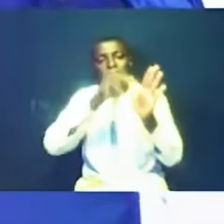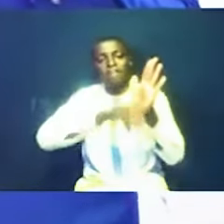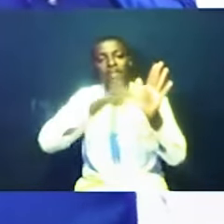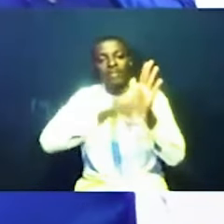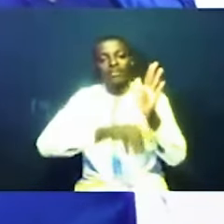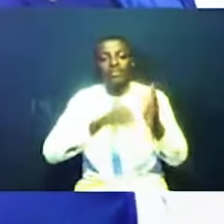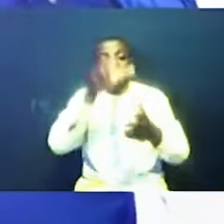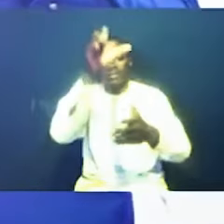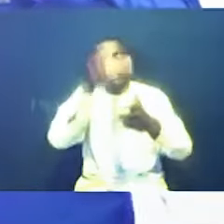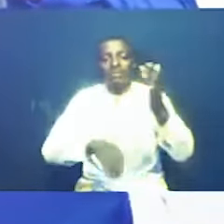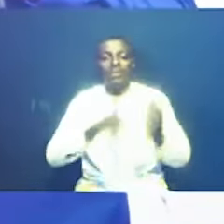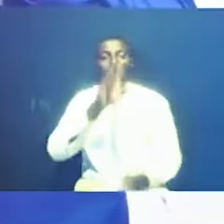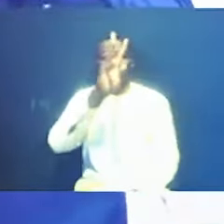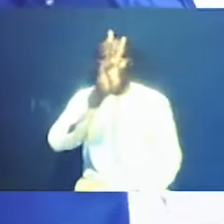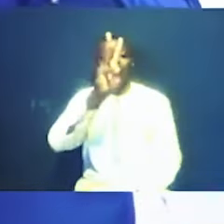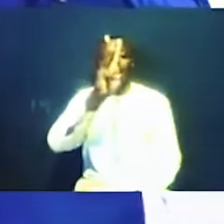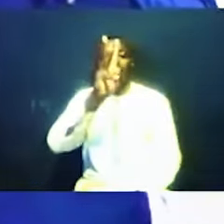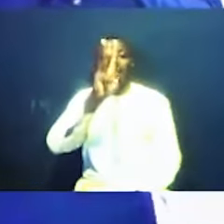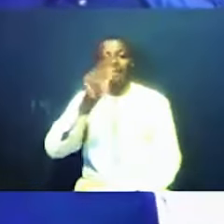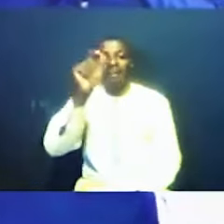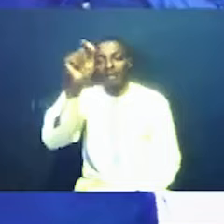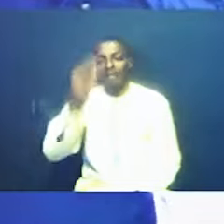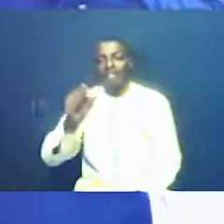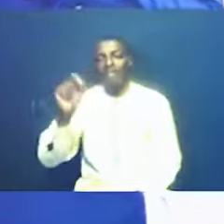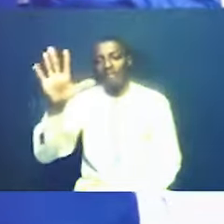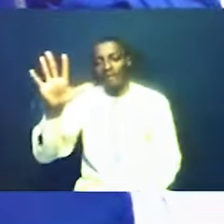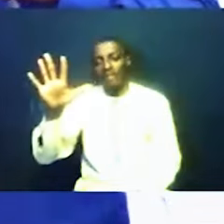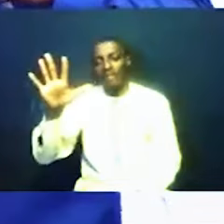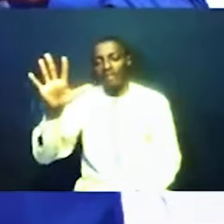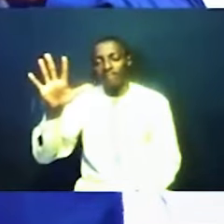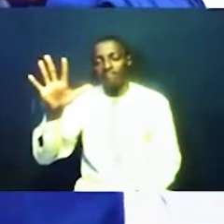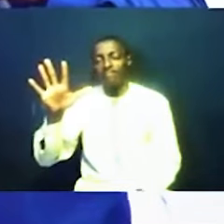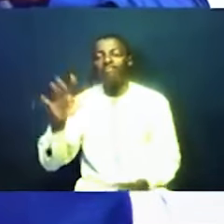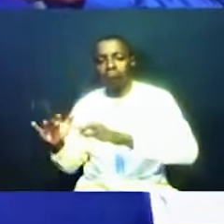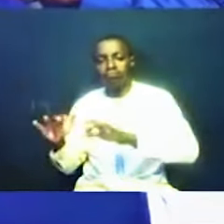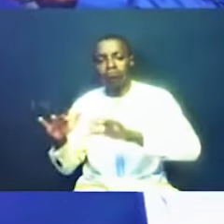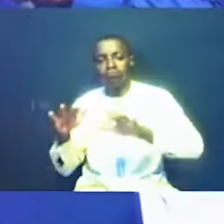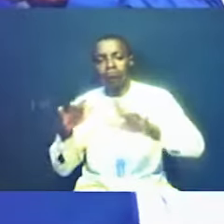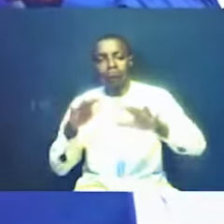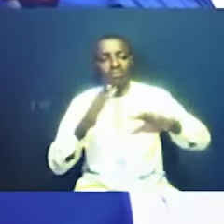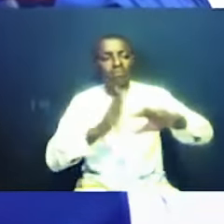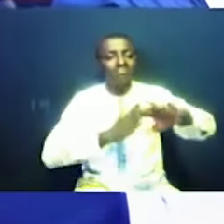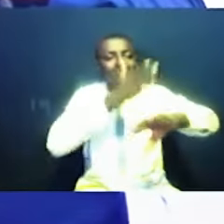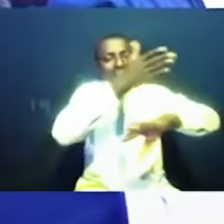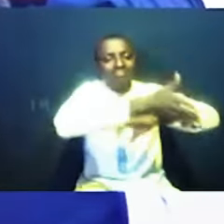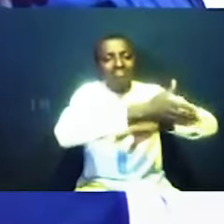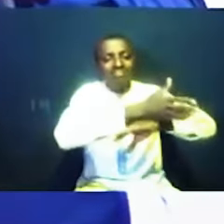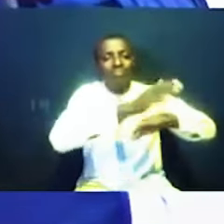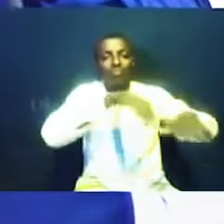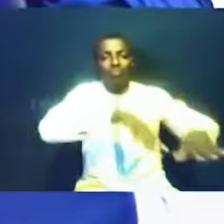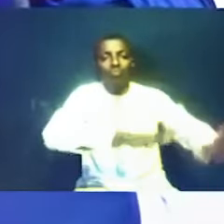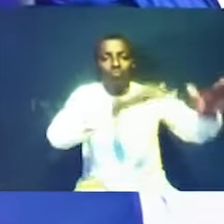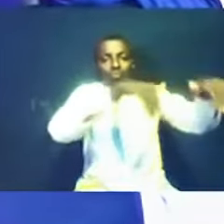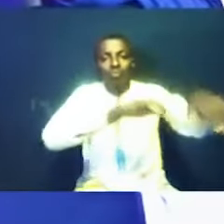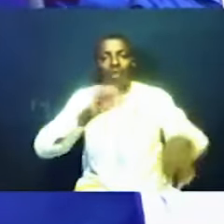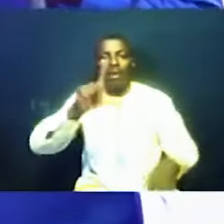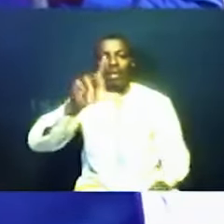5. When they went across the lake, the disciples forgot to